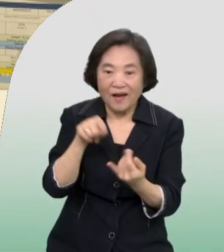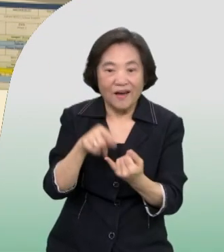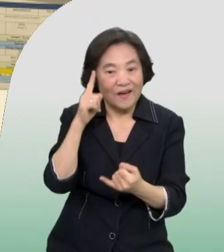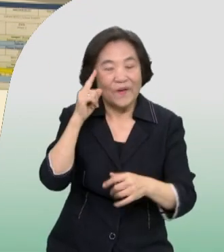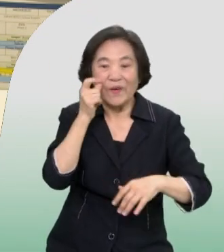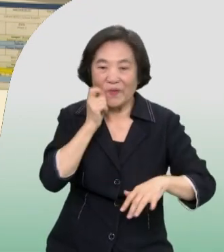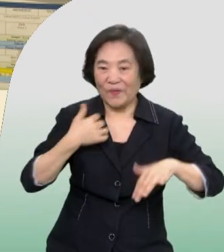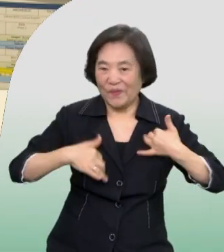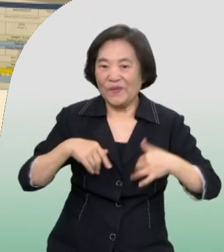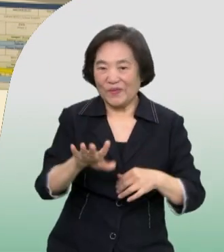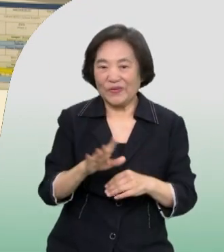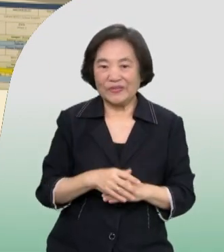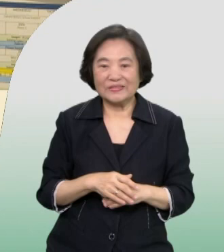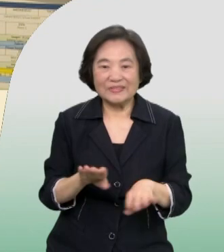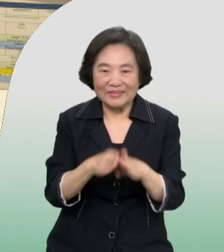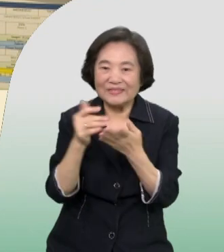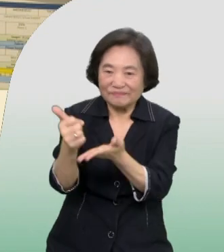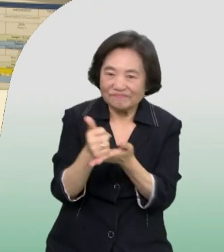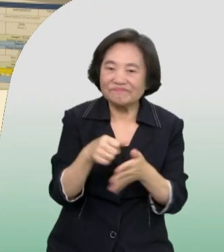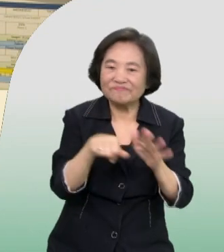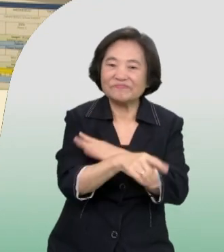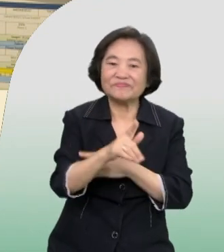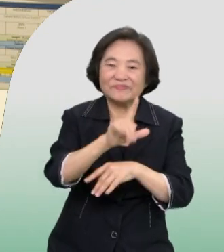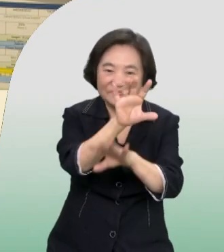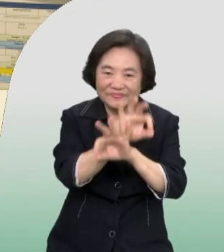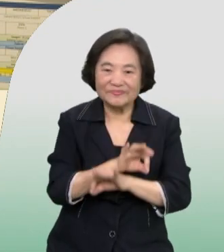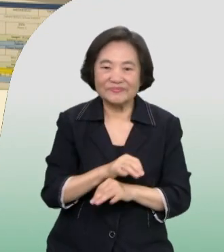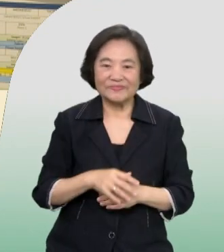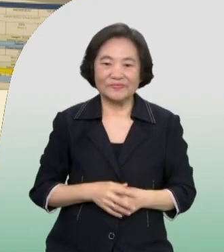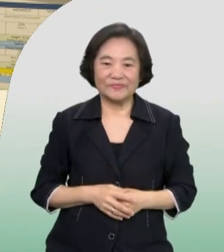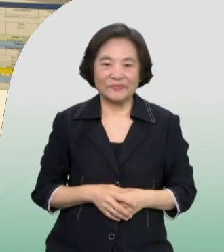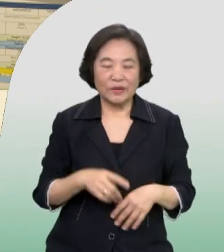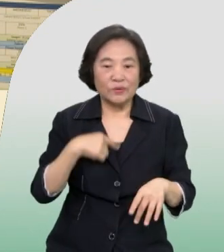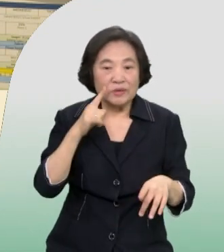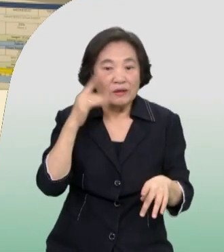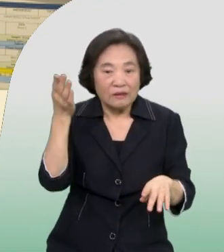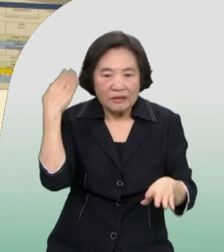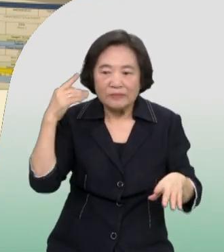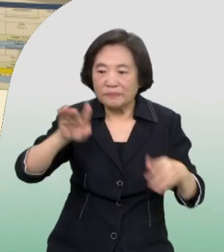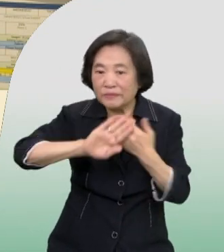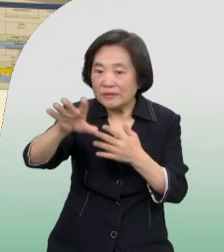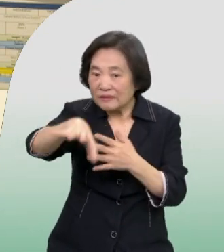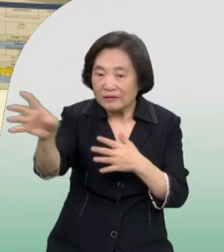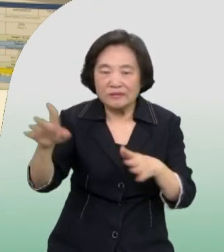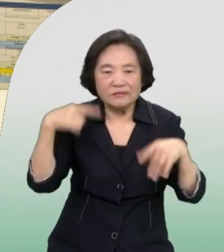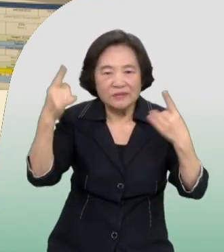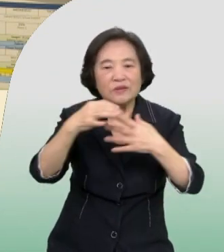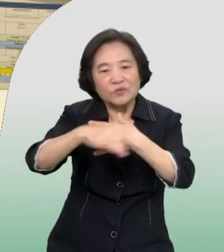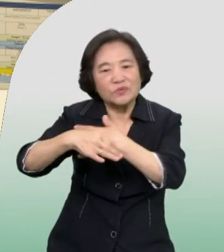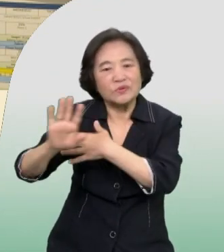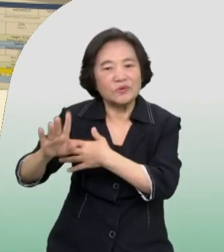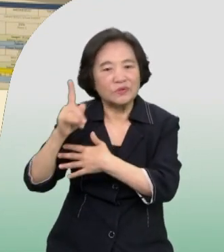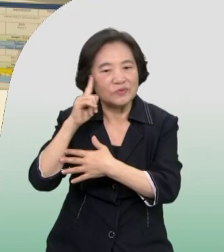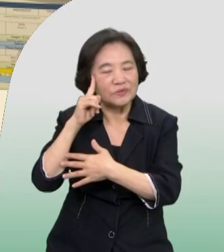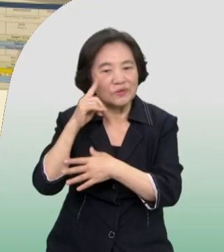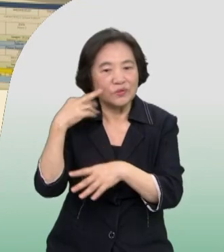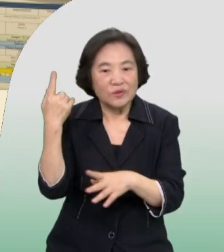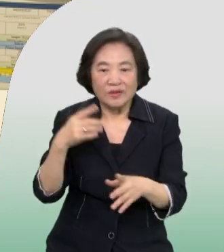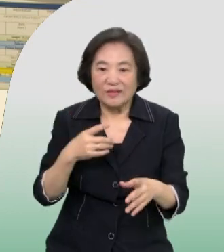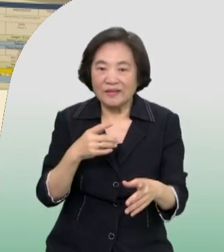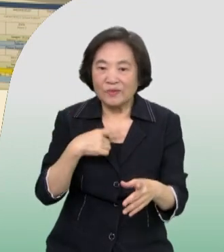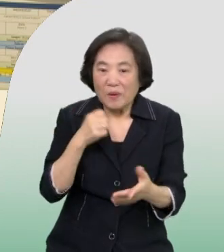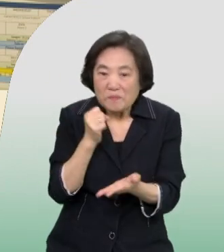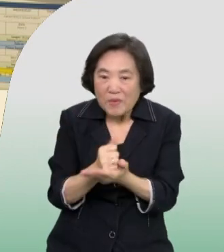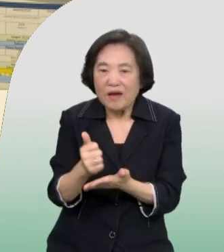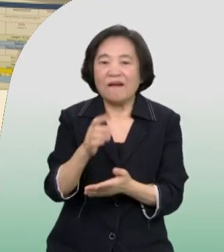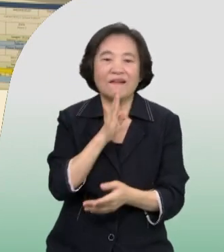know she was interested and keen. Not always does that happen. You know, it's not as easy as that to